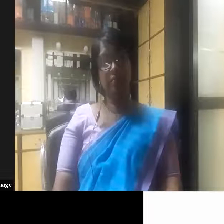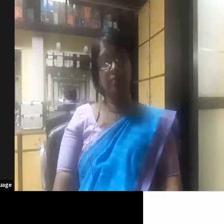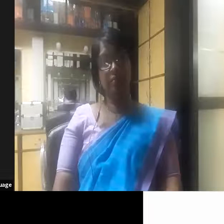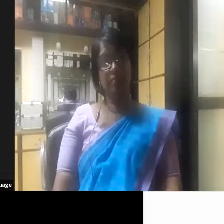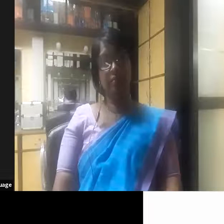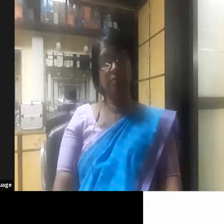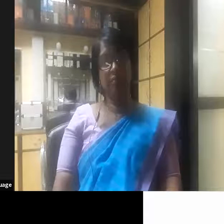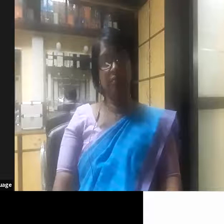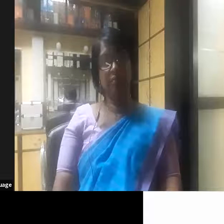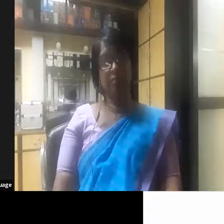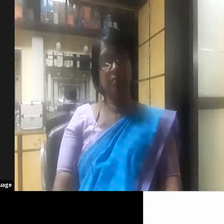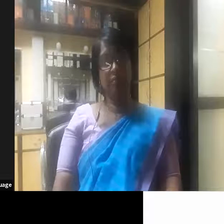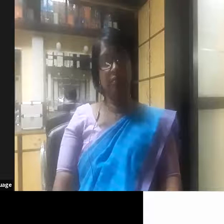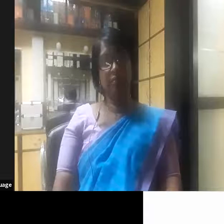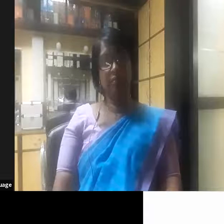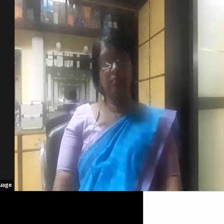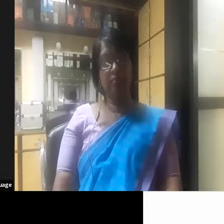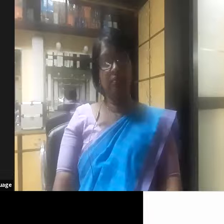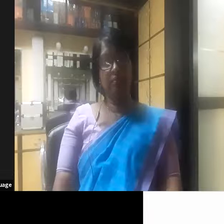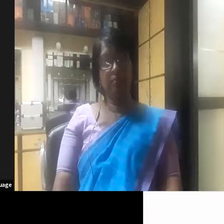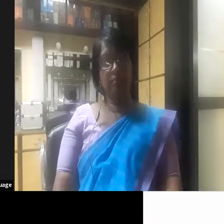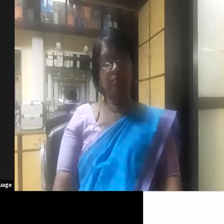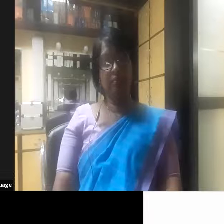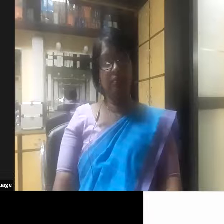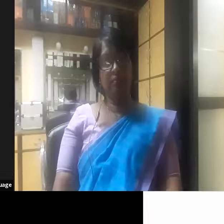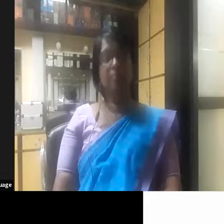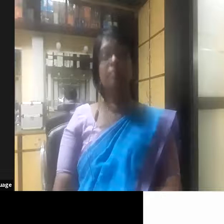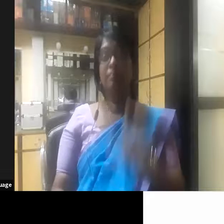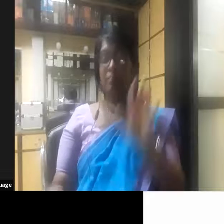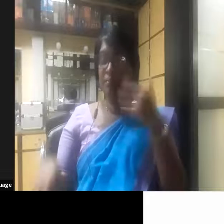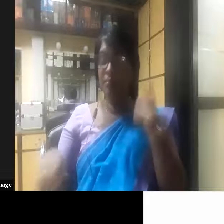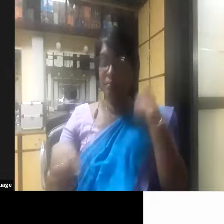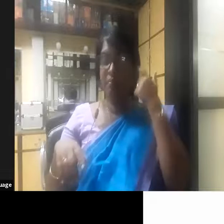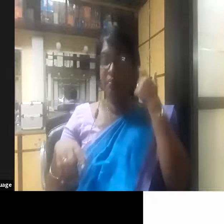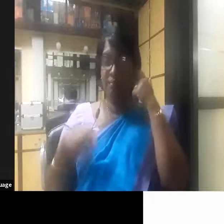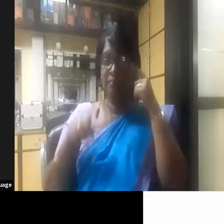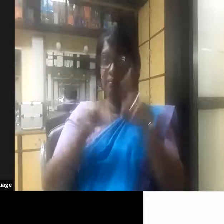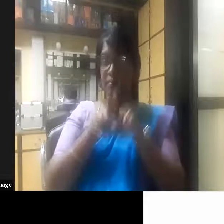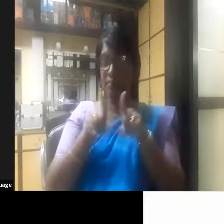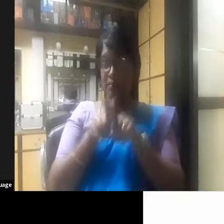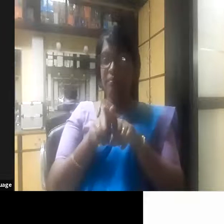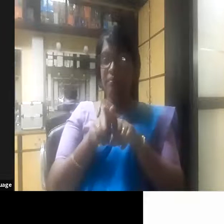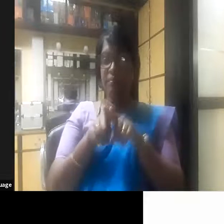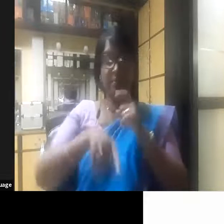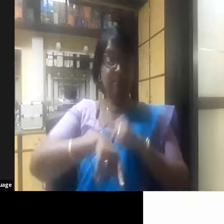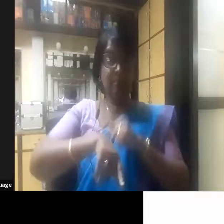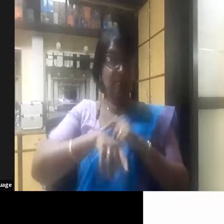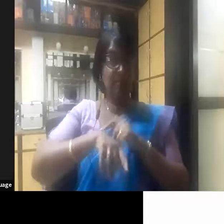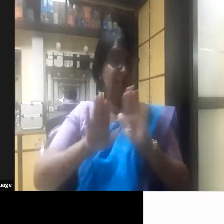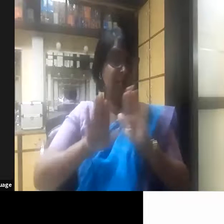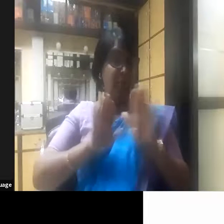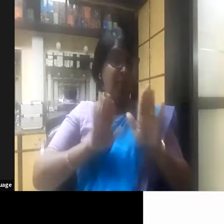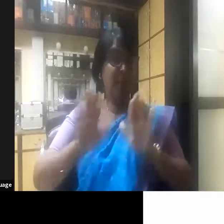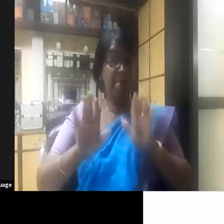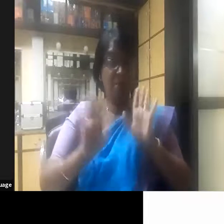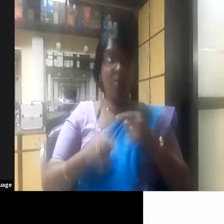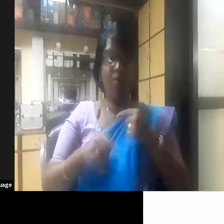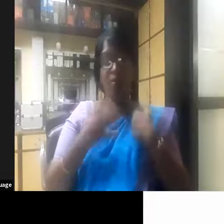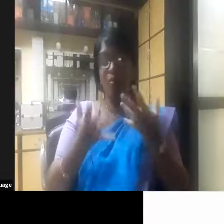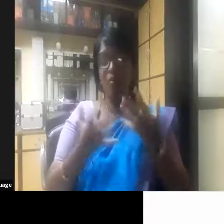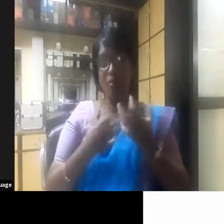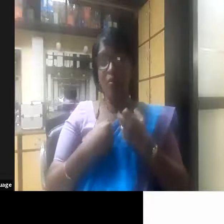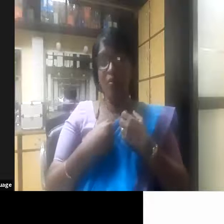We are finding it difficult to manage the time, but it's okay. And finally, we have Charita Subasinghe,